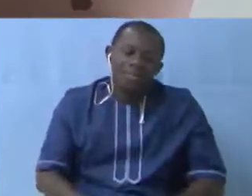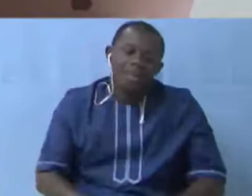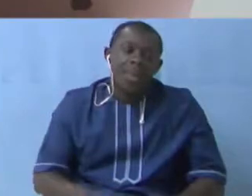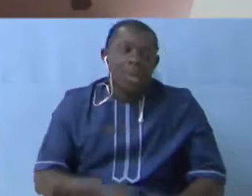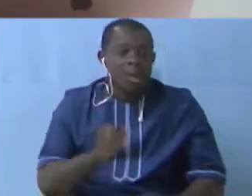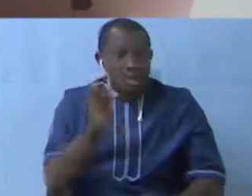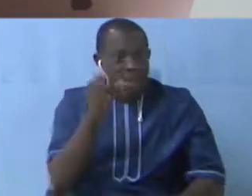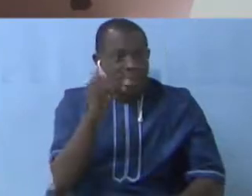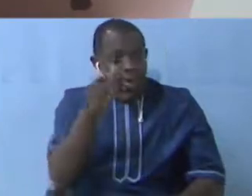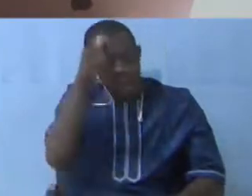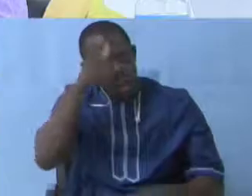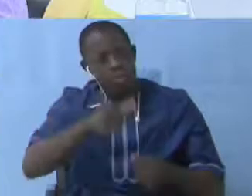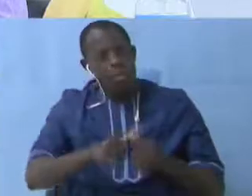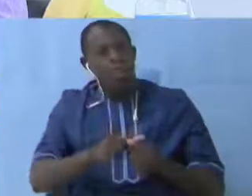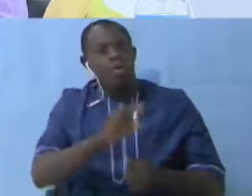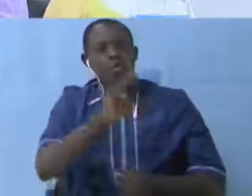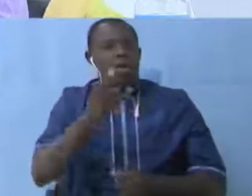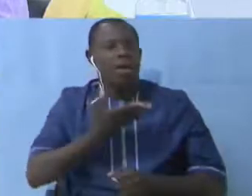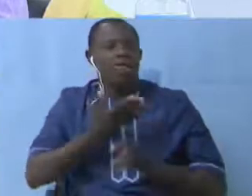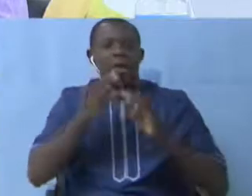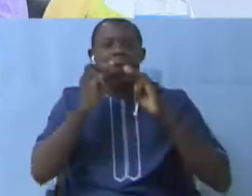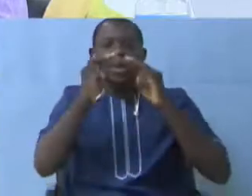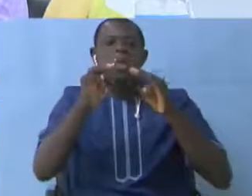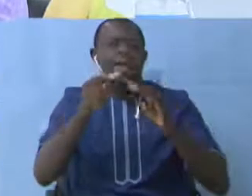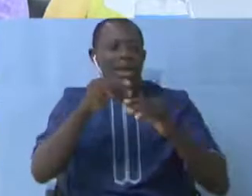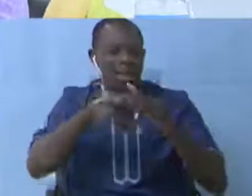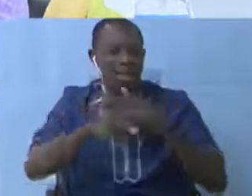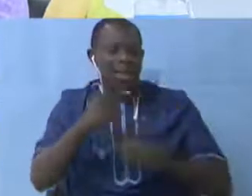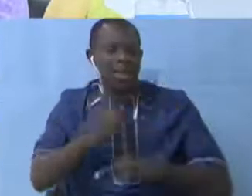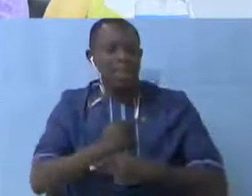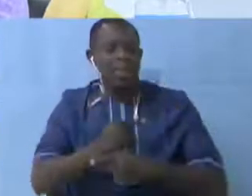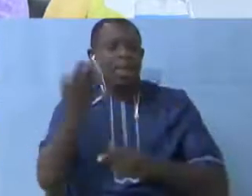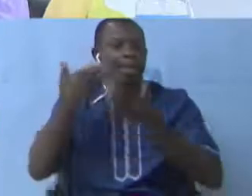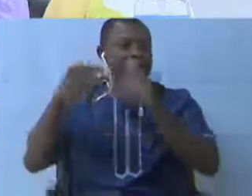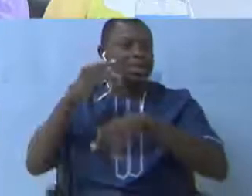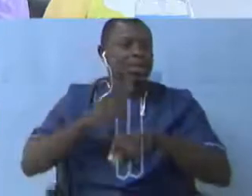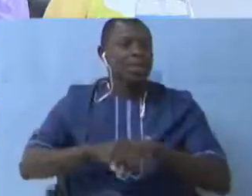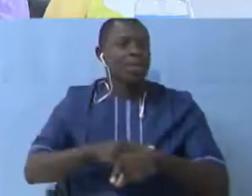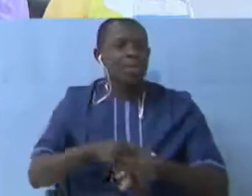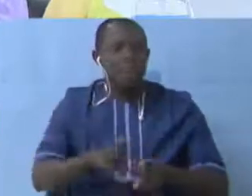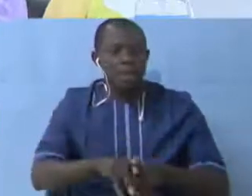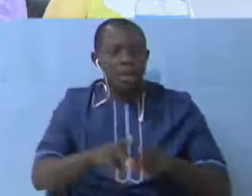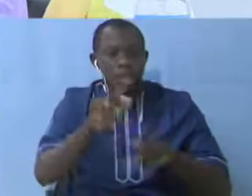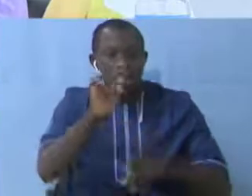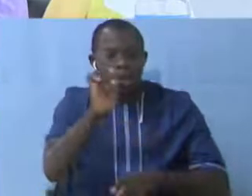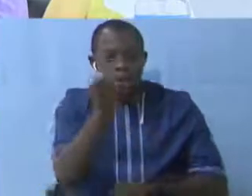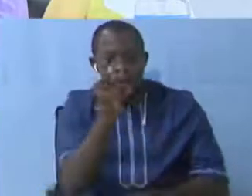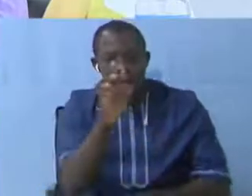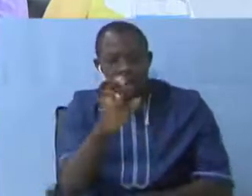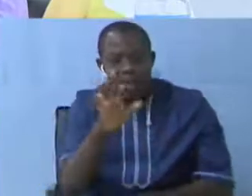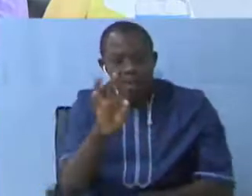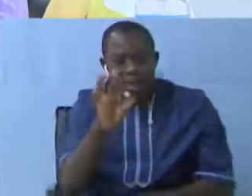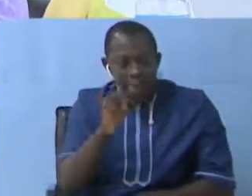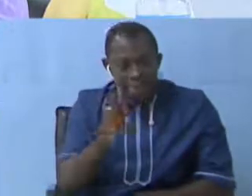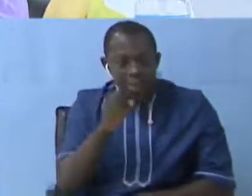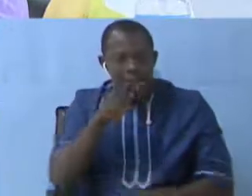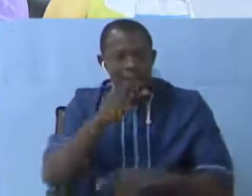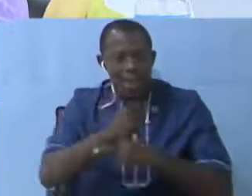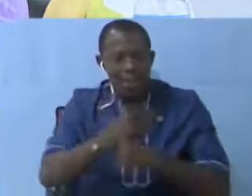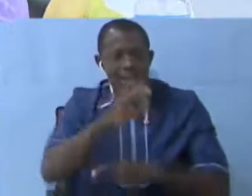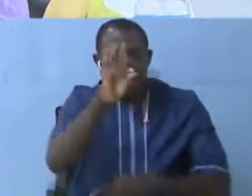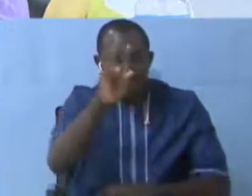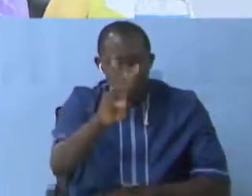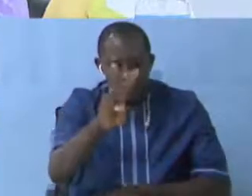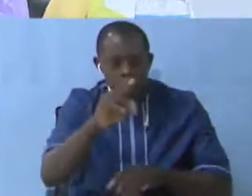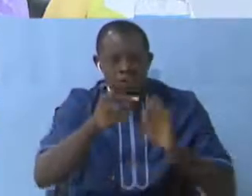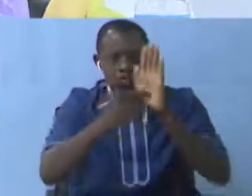yeah, because remember, we didn't have media in the Gambia at that time. Because JRTS would not air his position. They only aired the